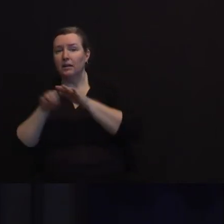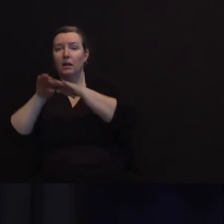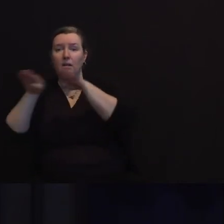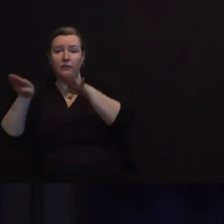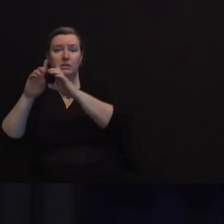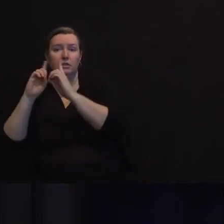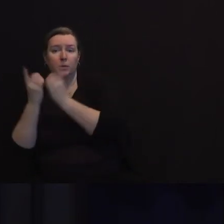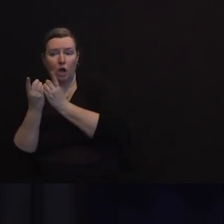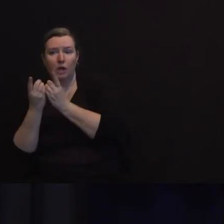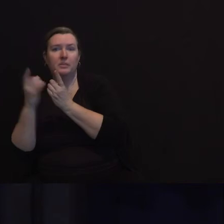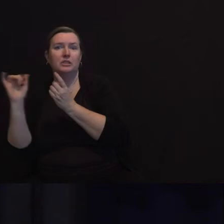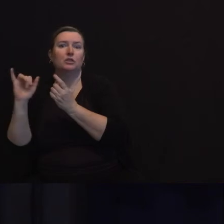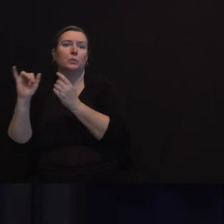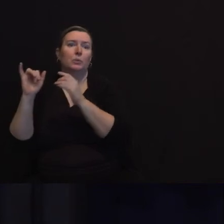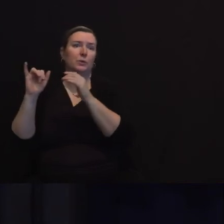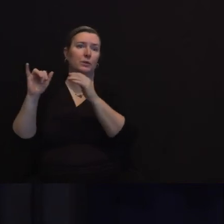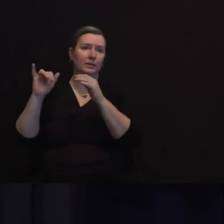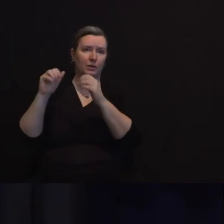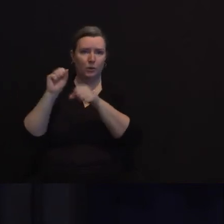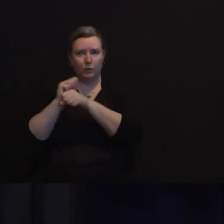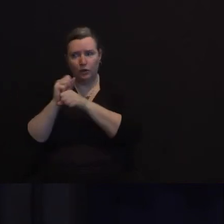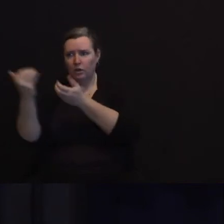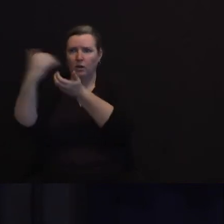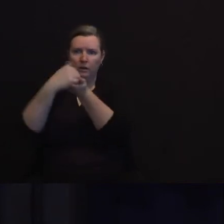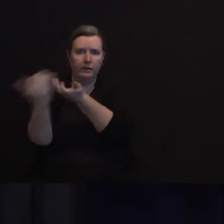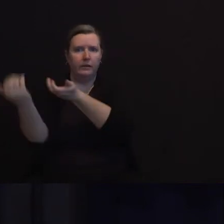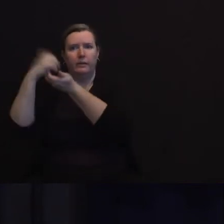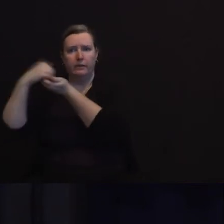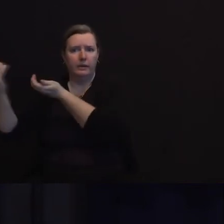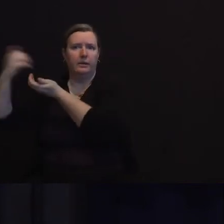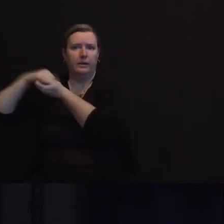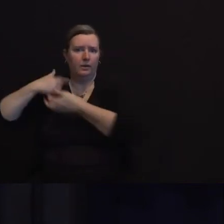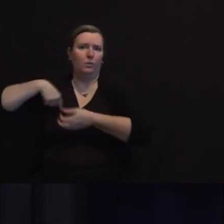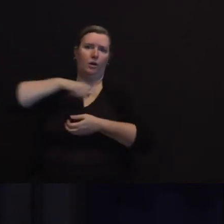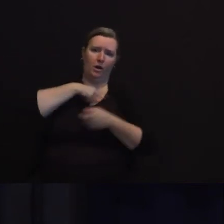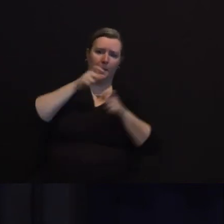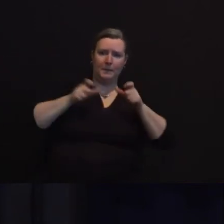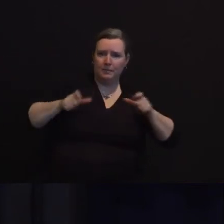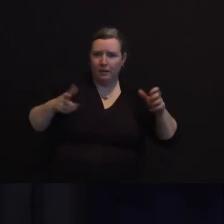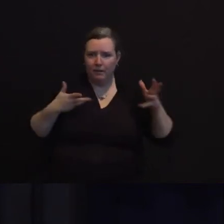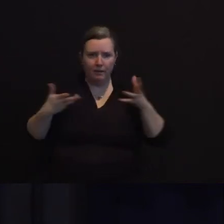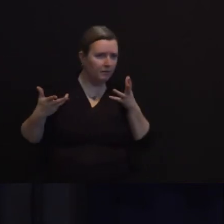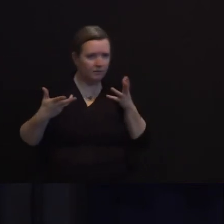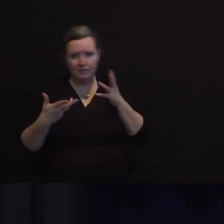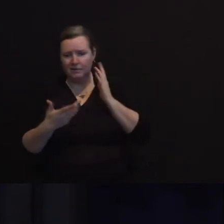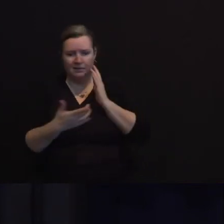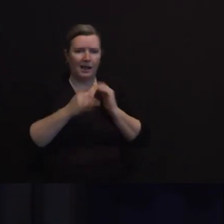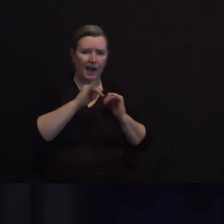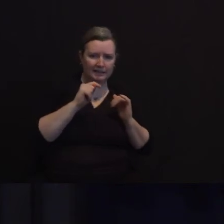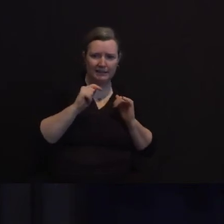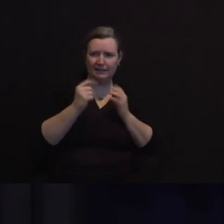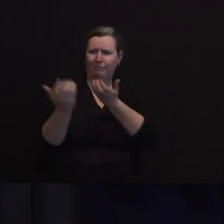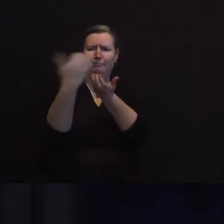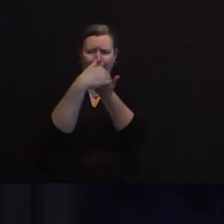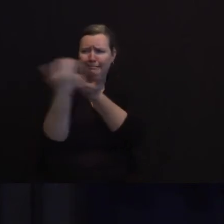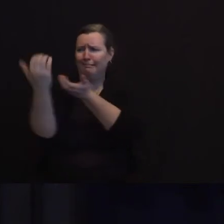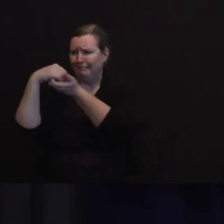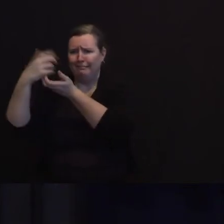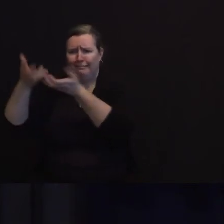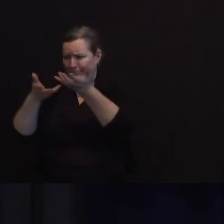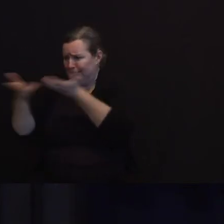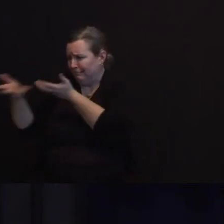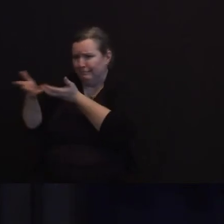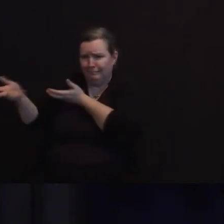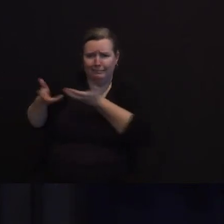in collaboration with the Microsoft team. So it was a big undertaking, and we're still working out some of the bugs, something we've never